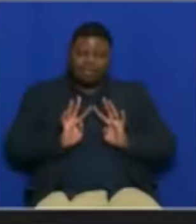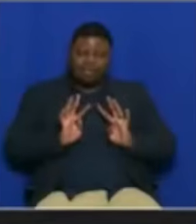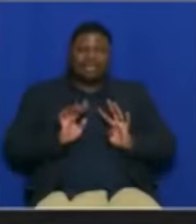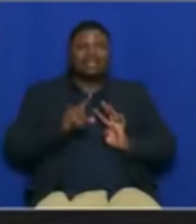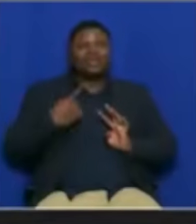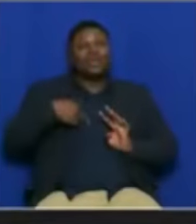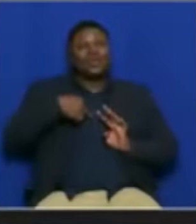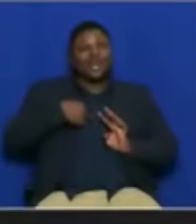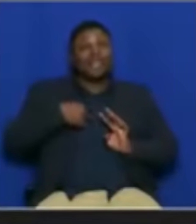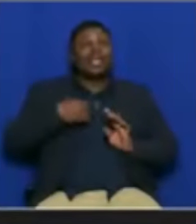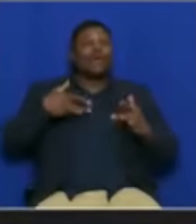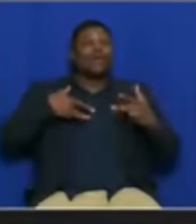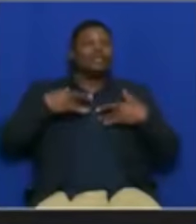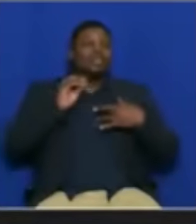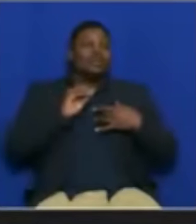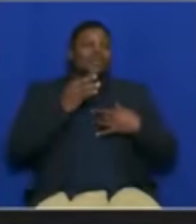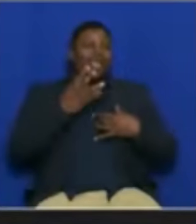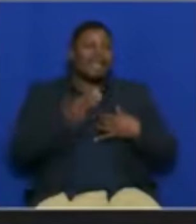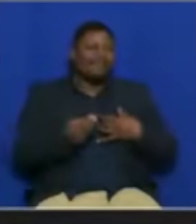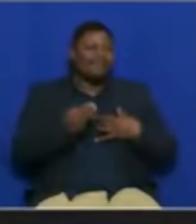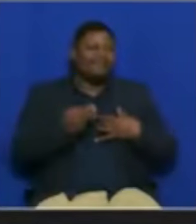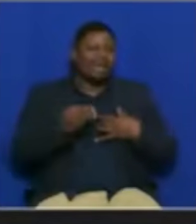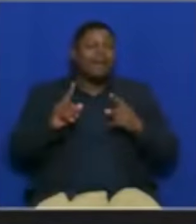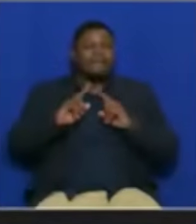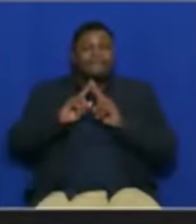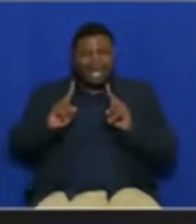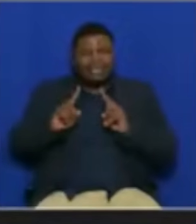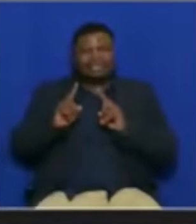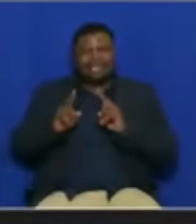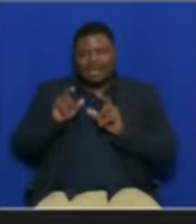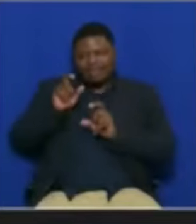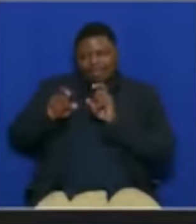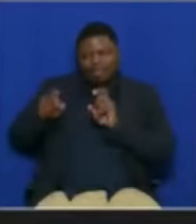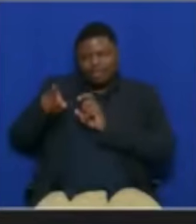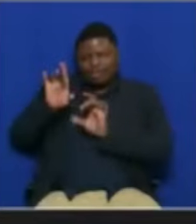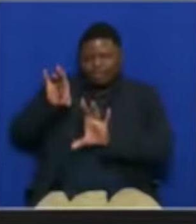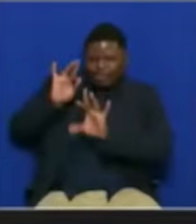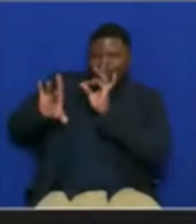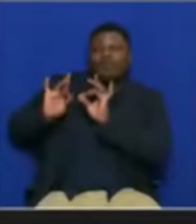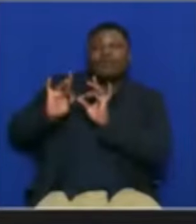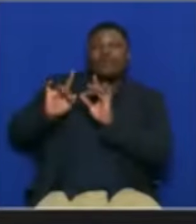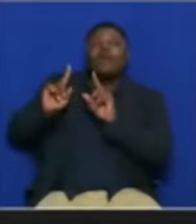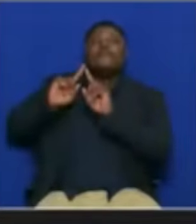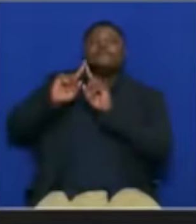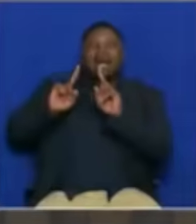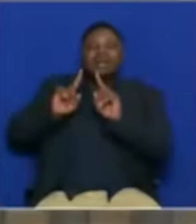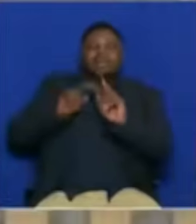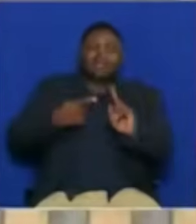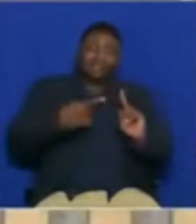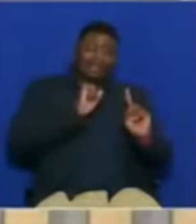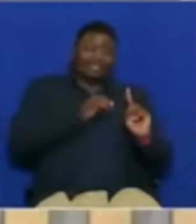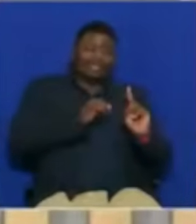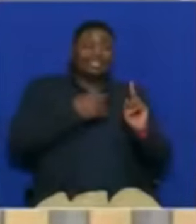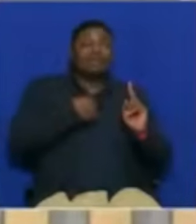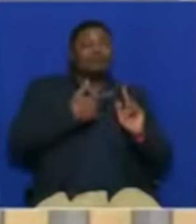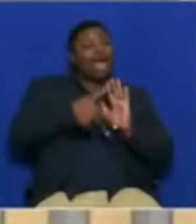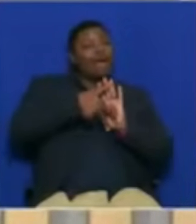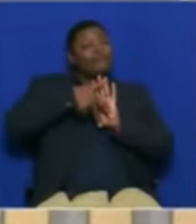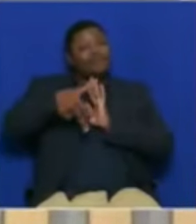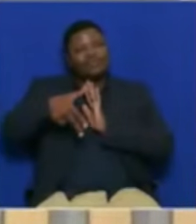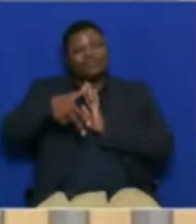approve him, those panel members, all right? But you can see from the recommendations of the panels that sent